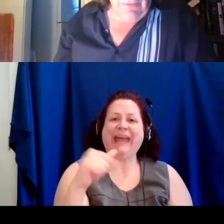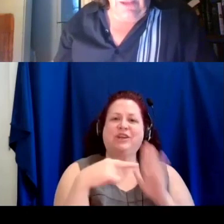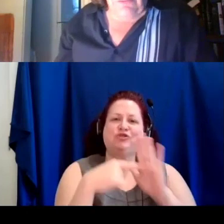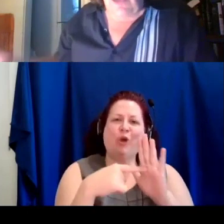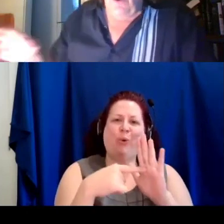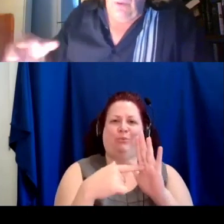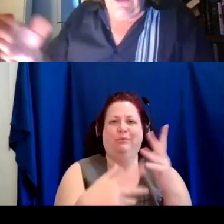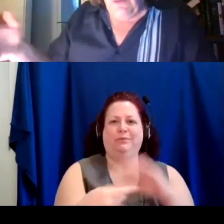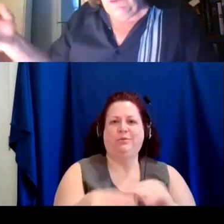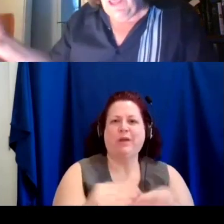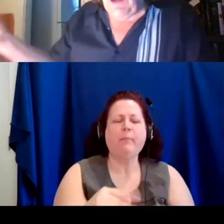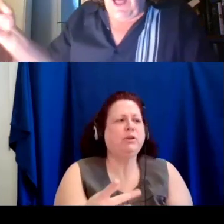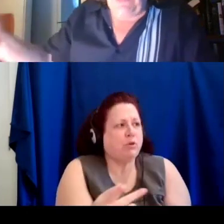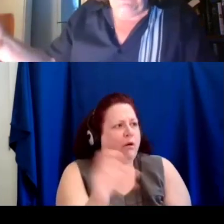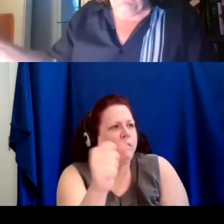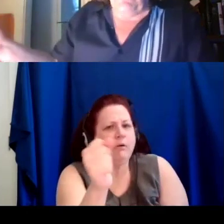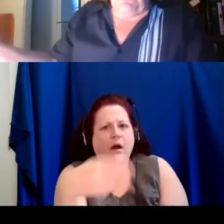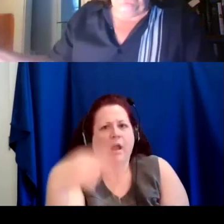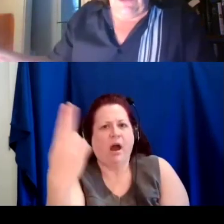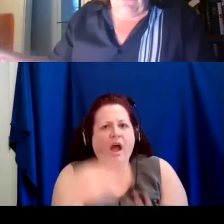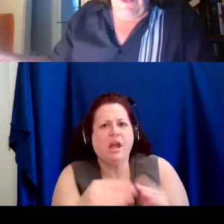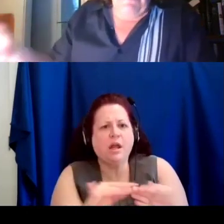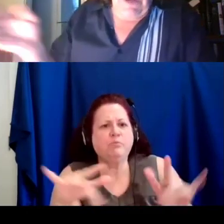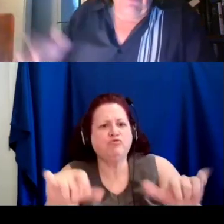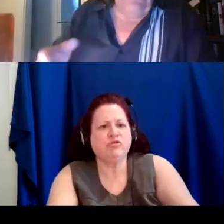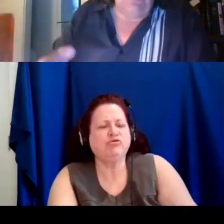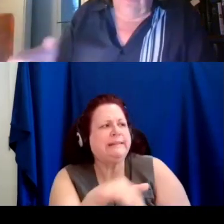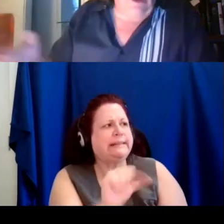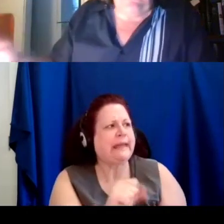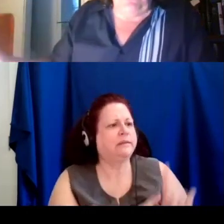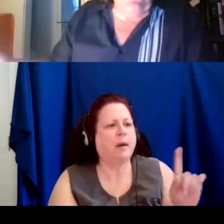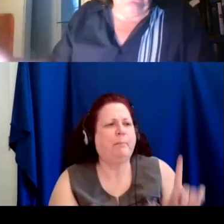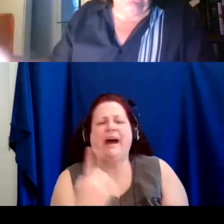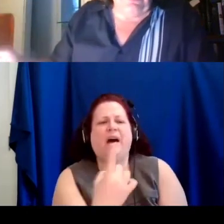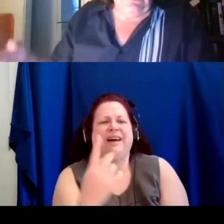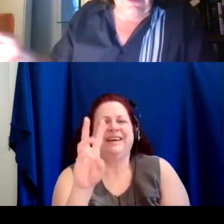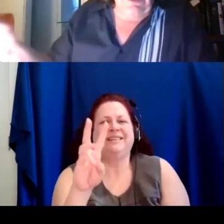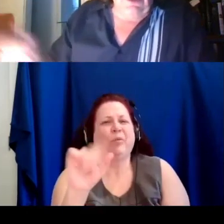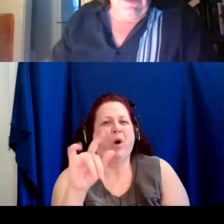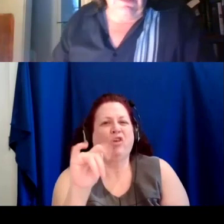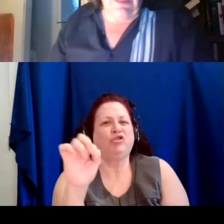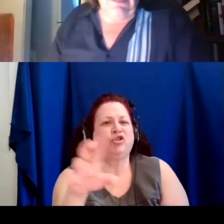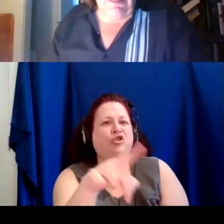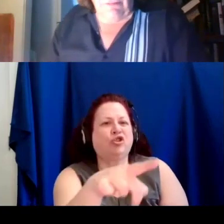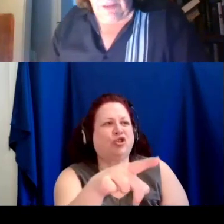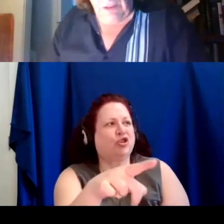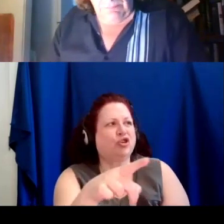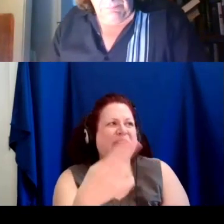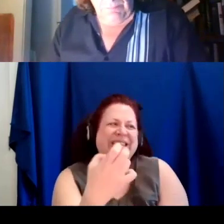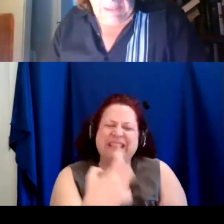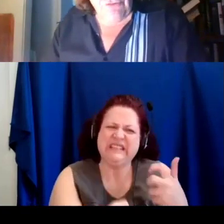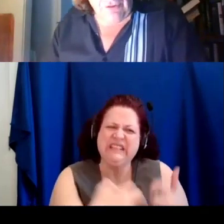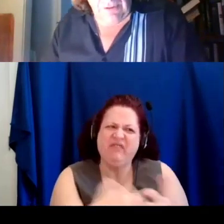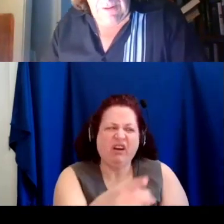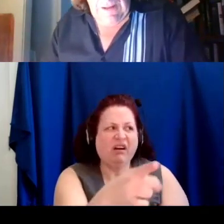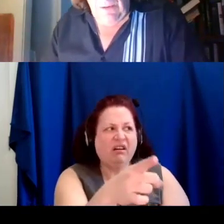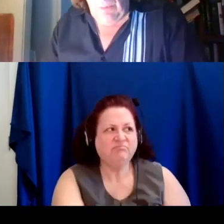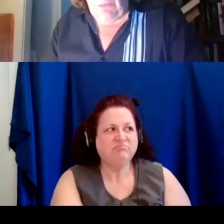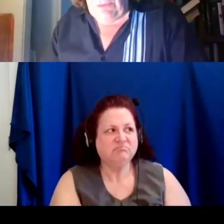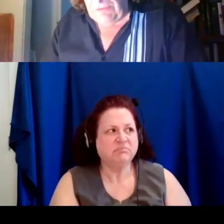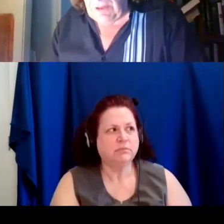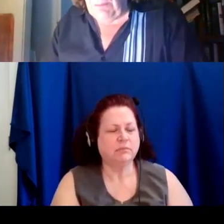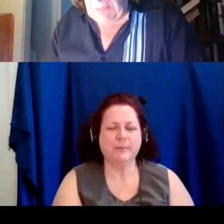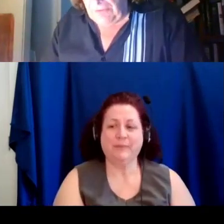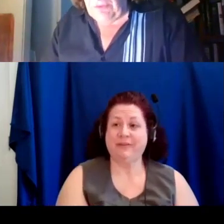numbers. They can say, well, yeah, we had a high number of restraints, but it was just Walter Nunes because, he's a difficult patient.